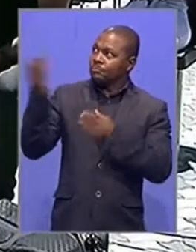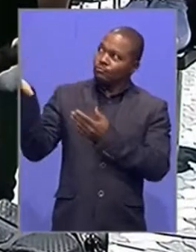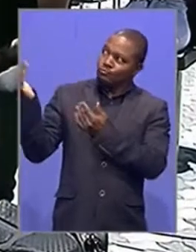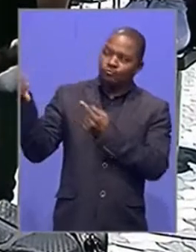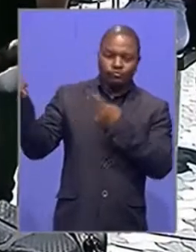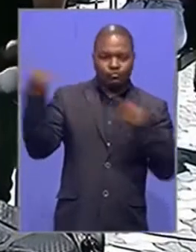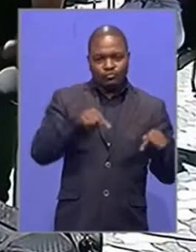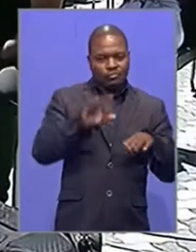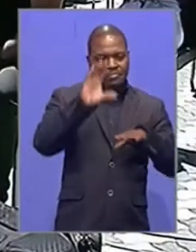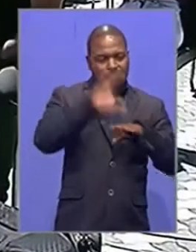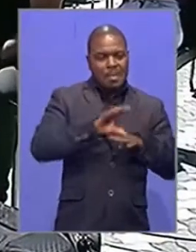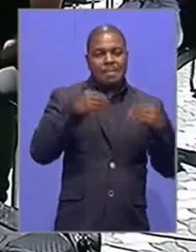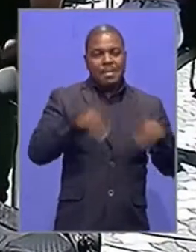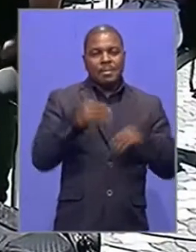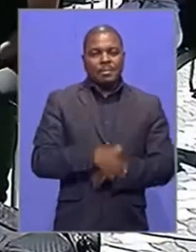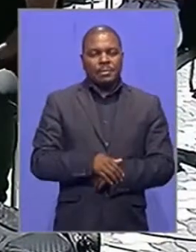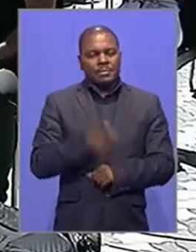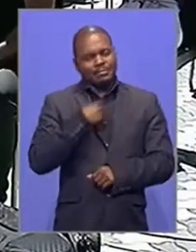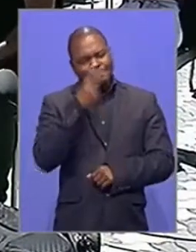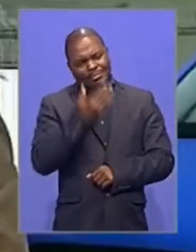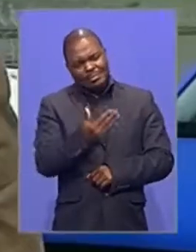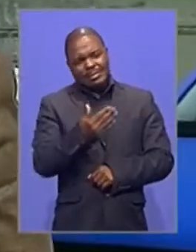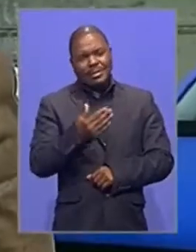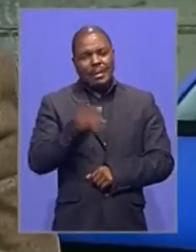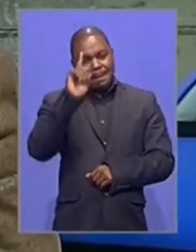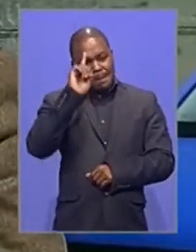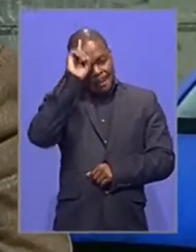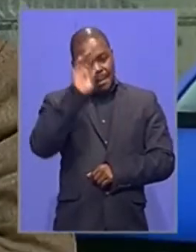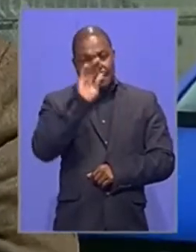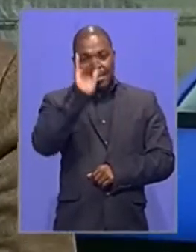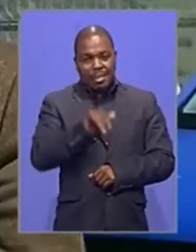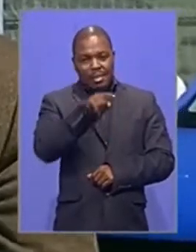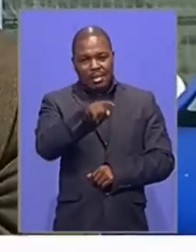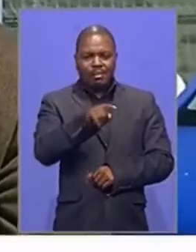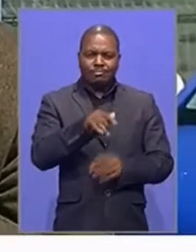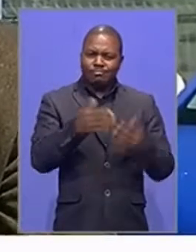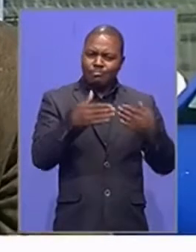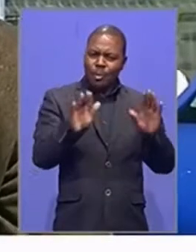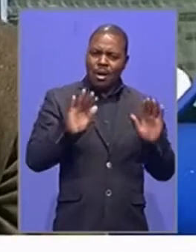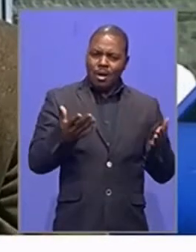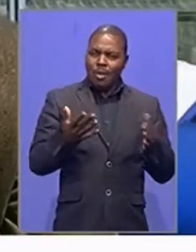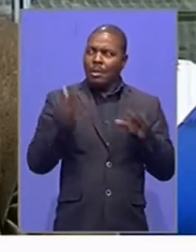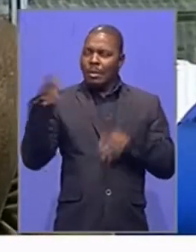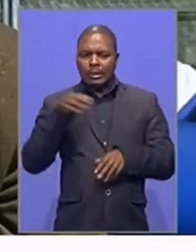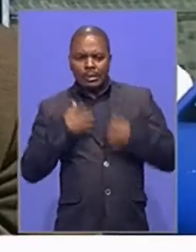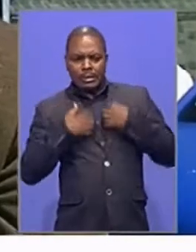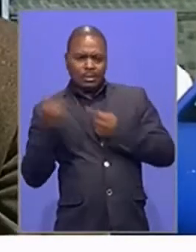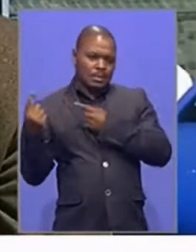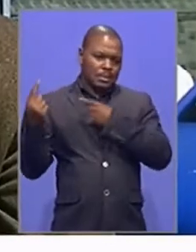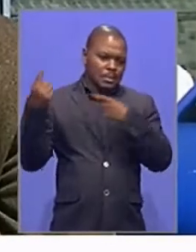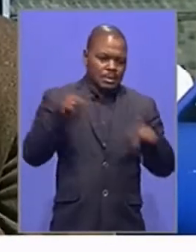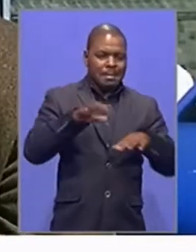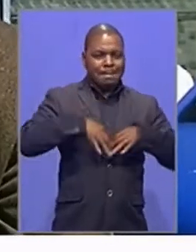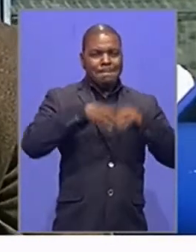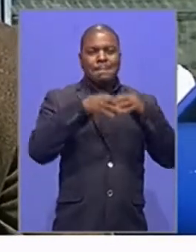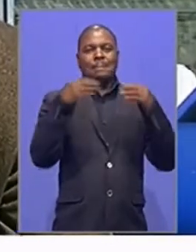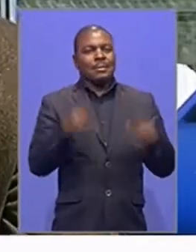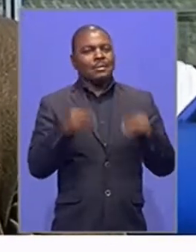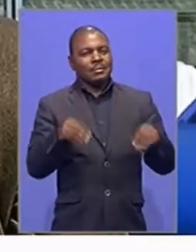we're speaking about how we're going to open the doors of Nelson Mandela Bay to become an attractive investment destination, to be able to